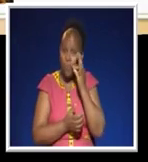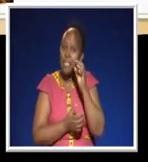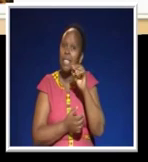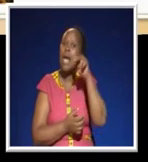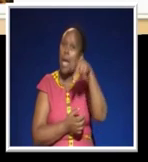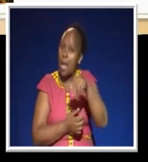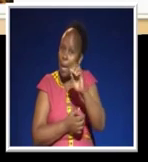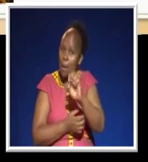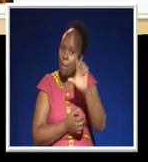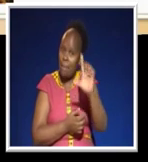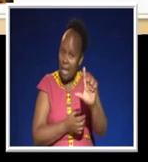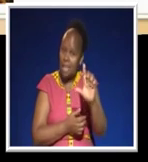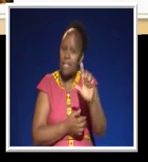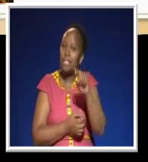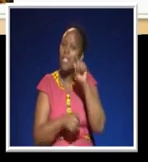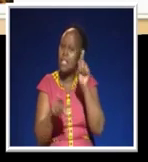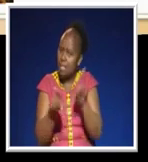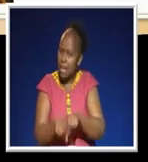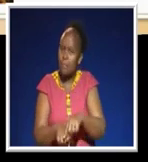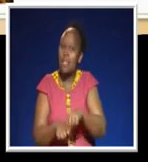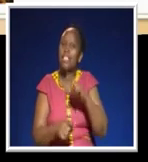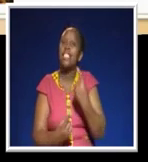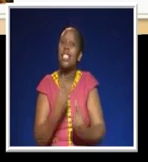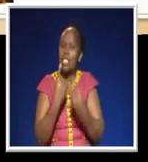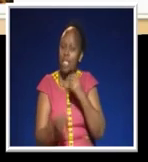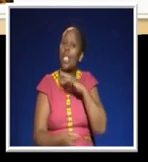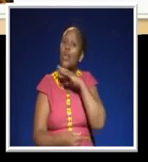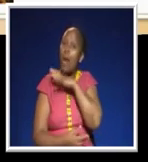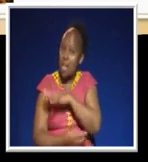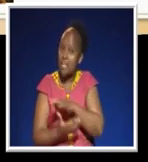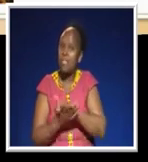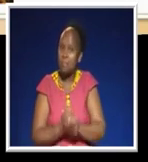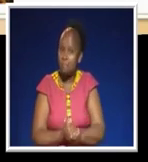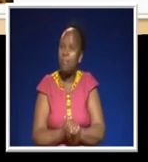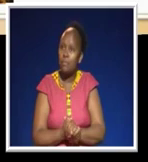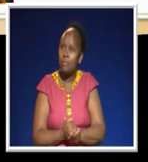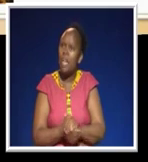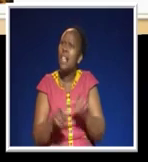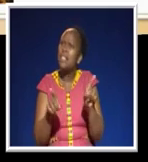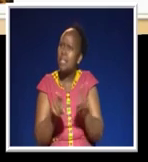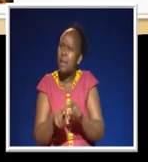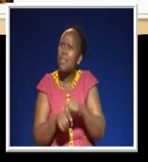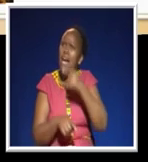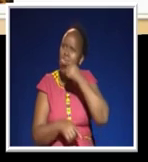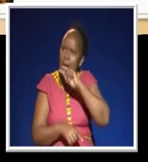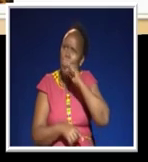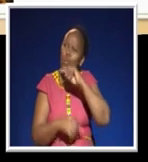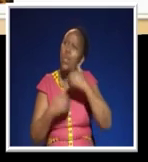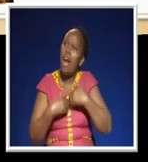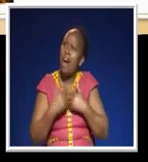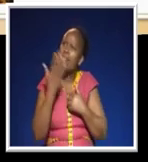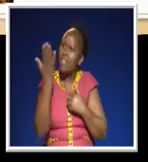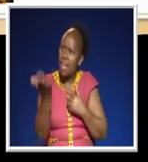And that's also kitchen waste. Ah, There is also the carrots. We can